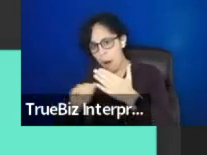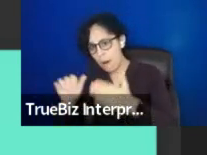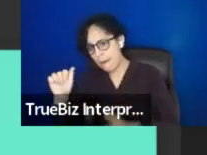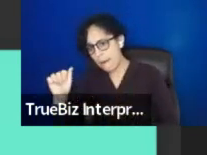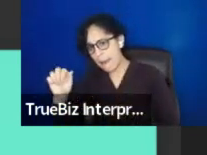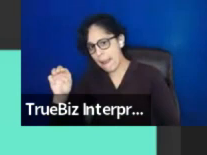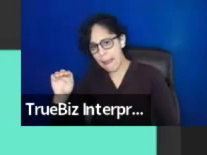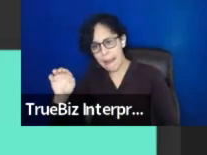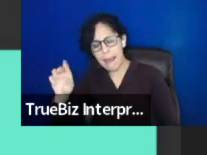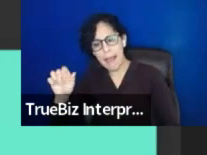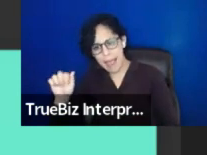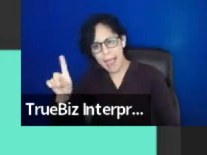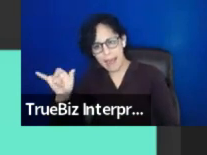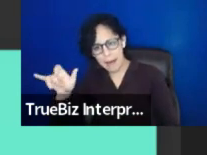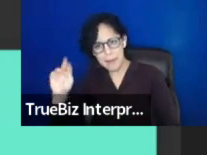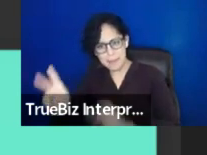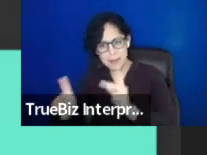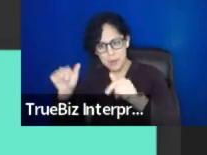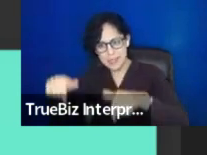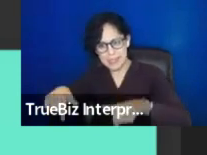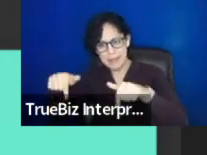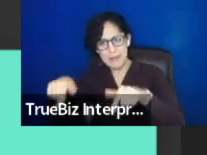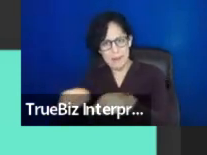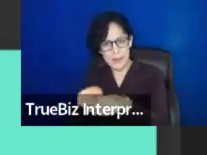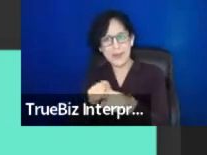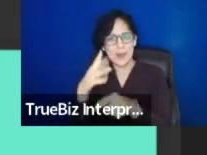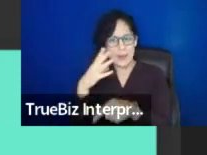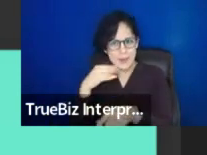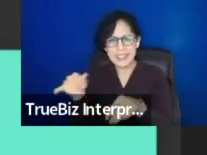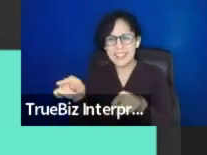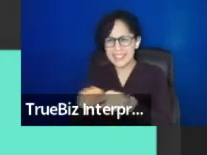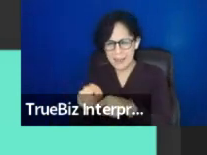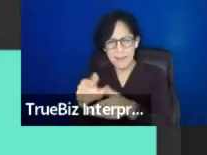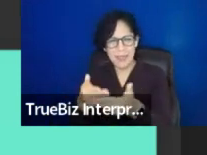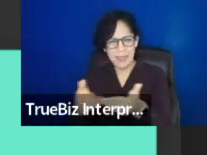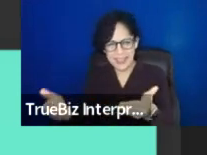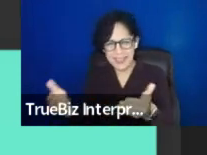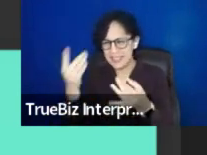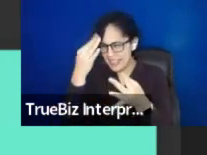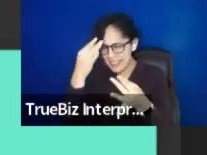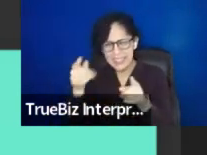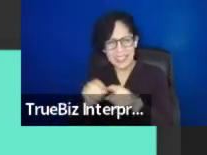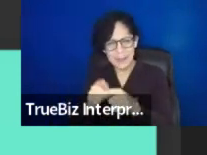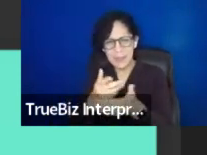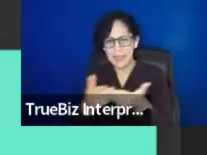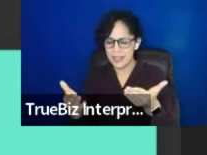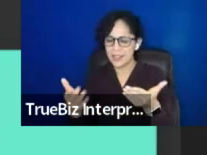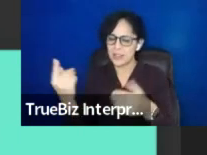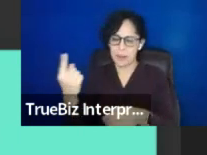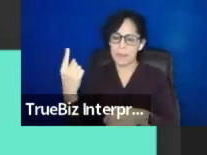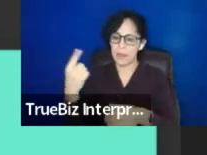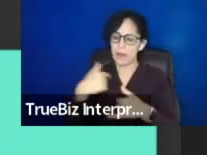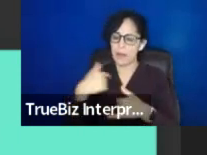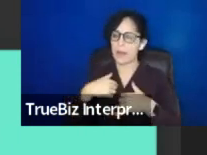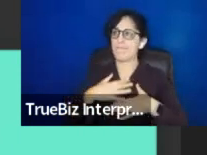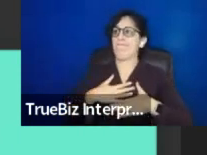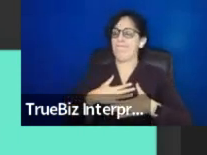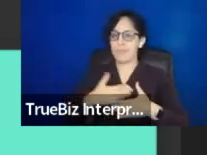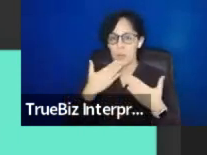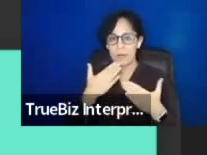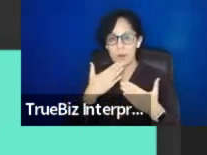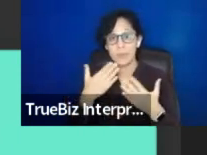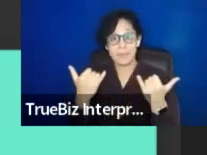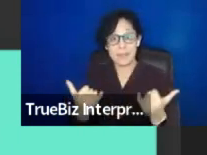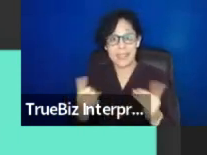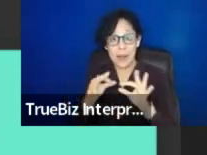out here that are also in this headspace, this was something that I was very grateful for